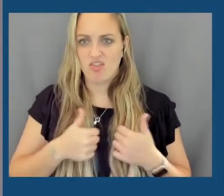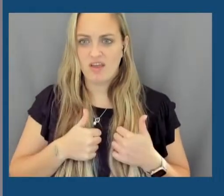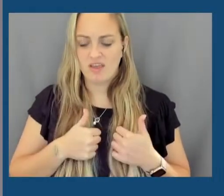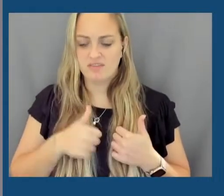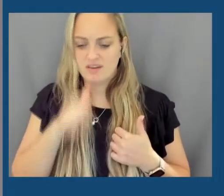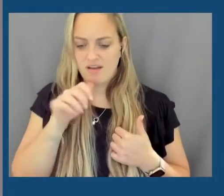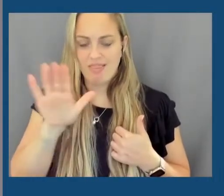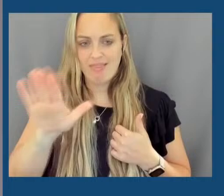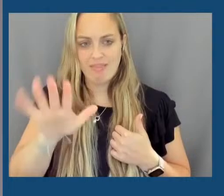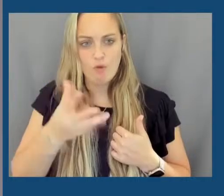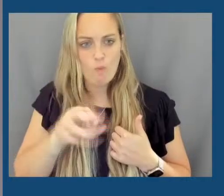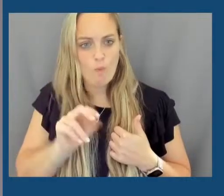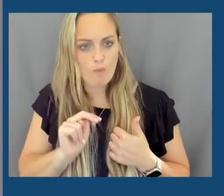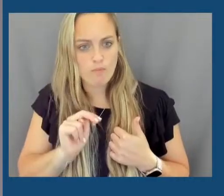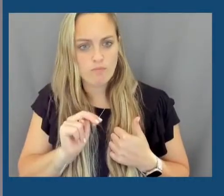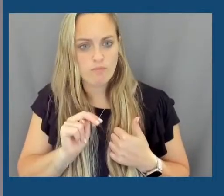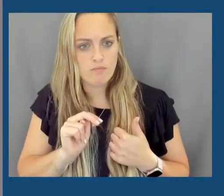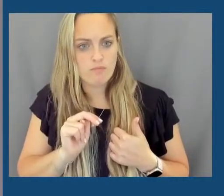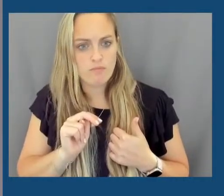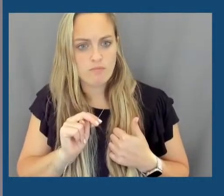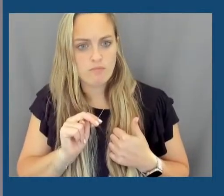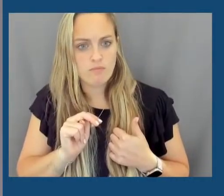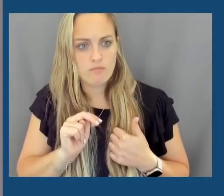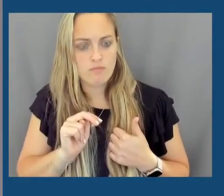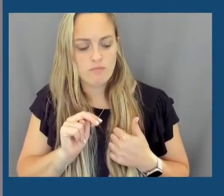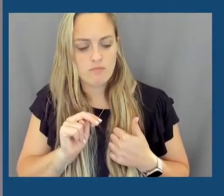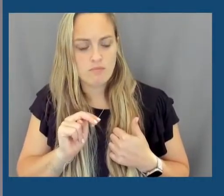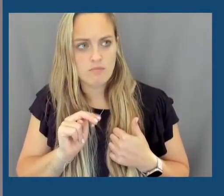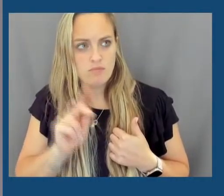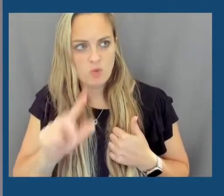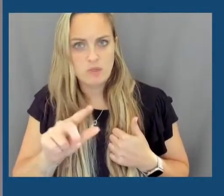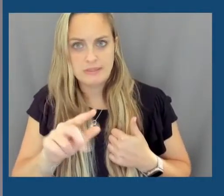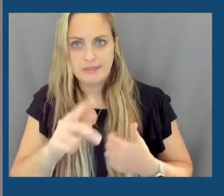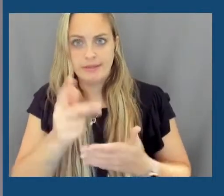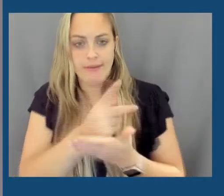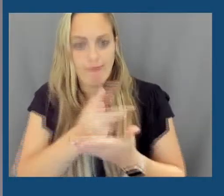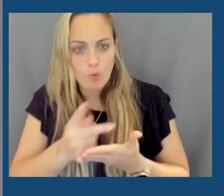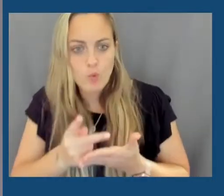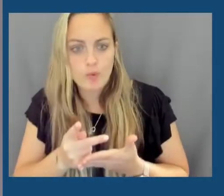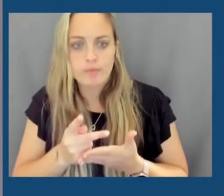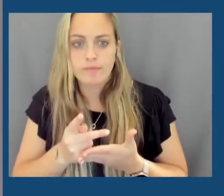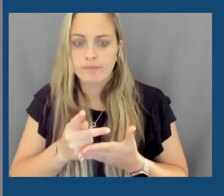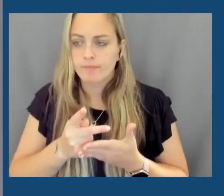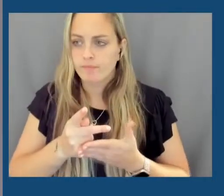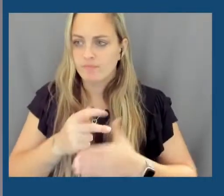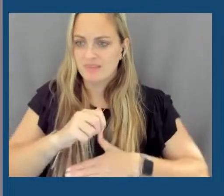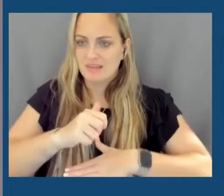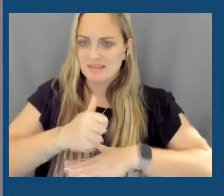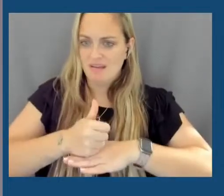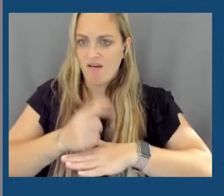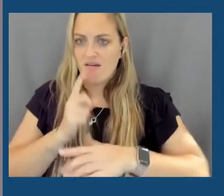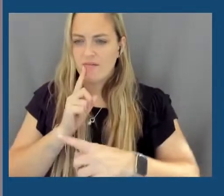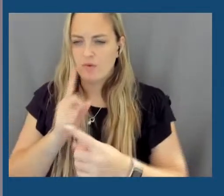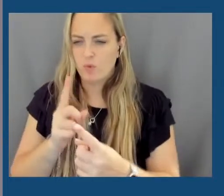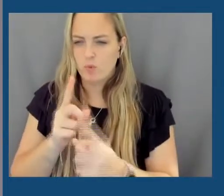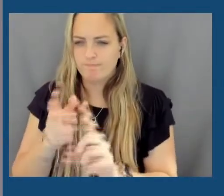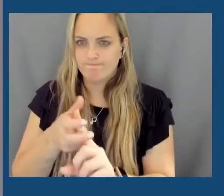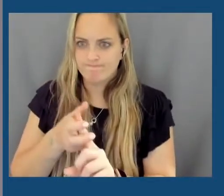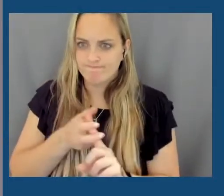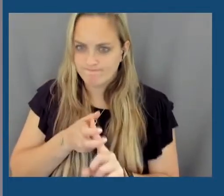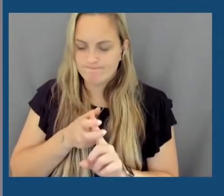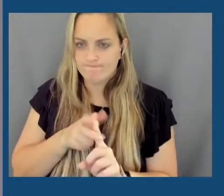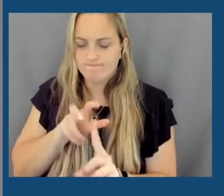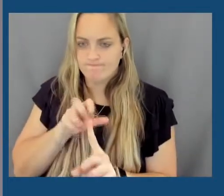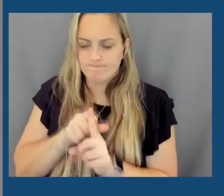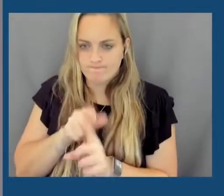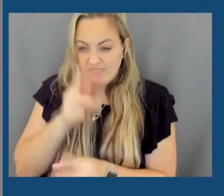anymore. It belonged to the algorithms. They were designed to pull them in and keep them tight, suck them in as